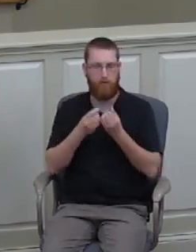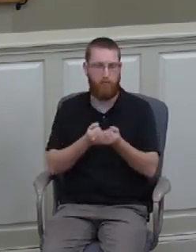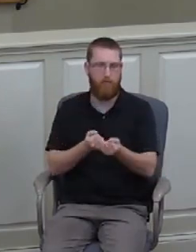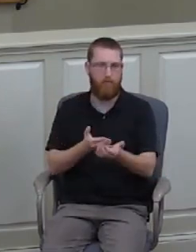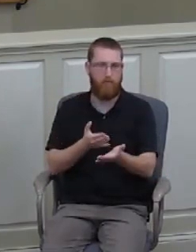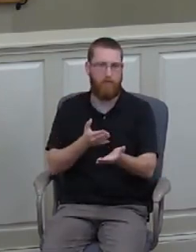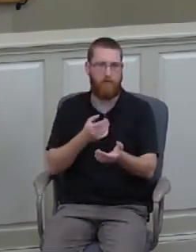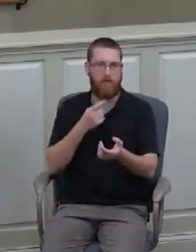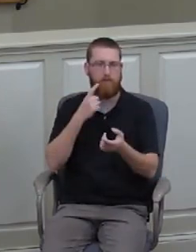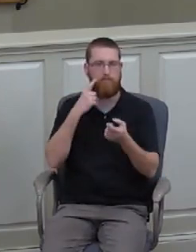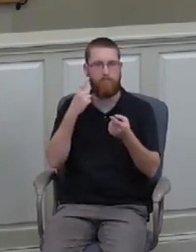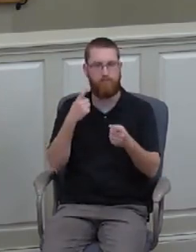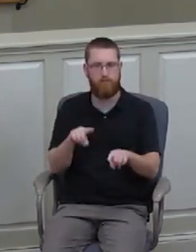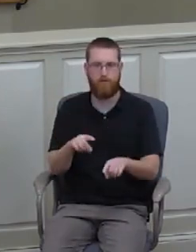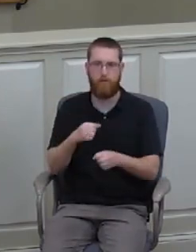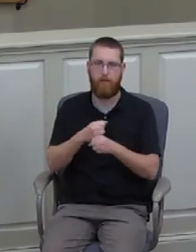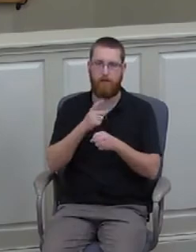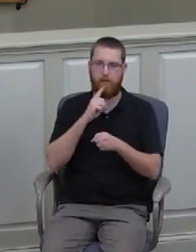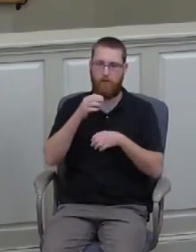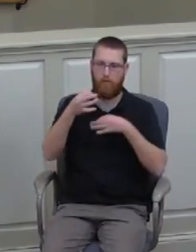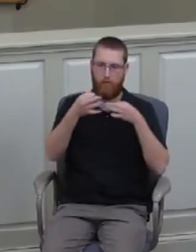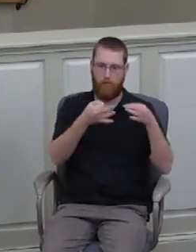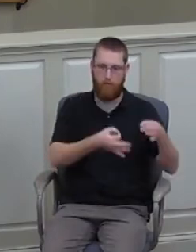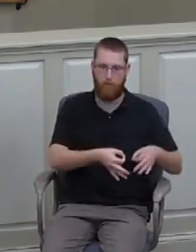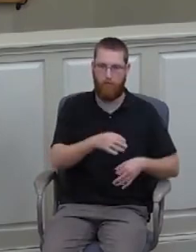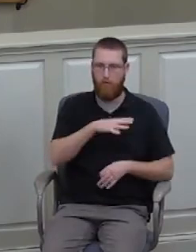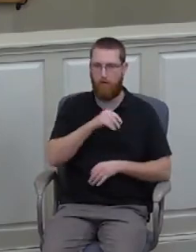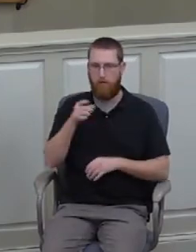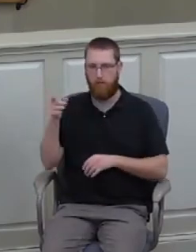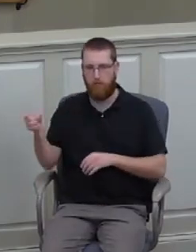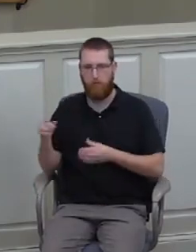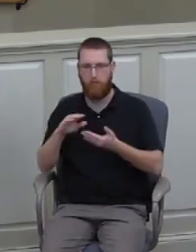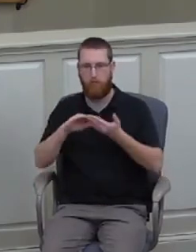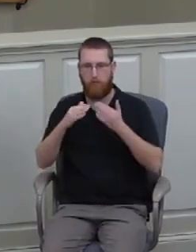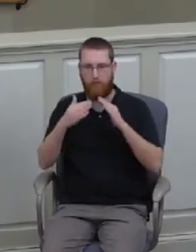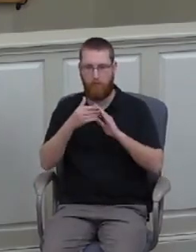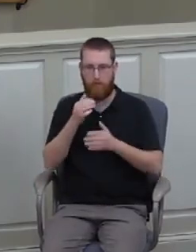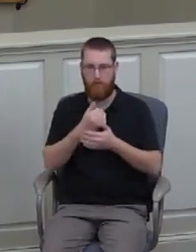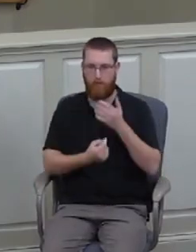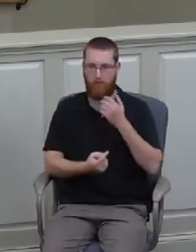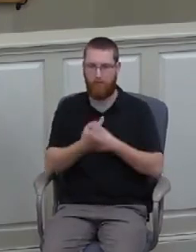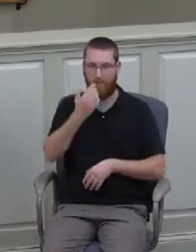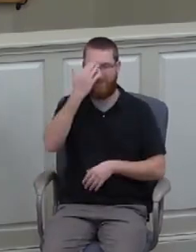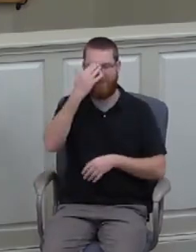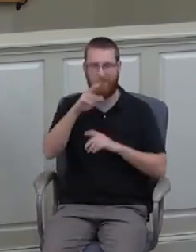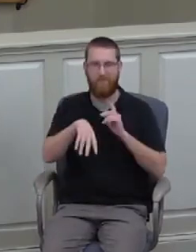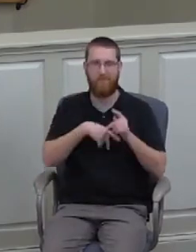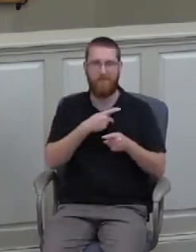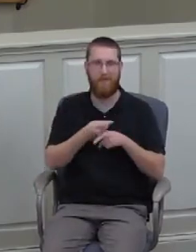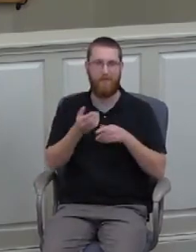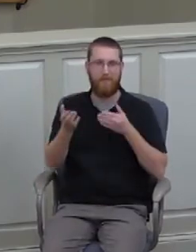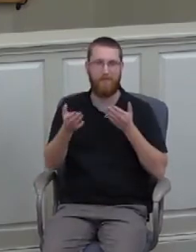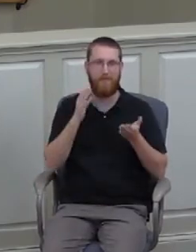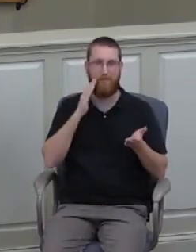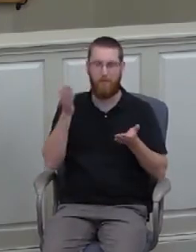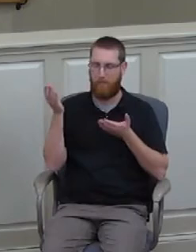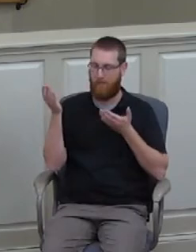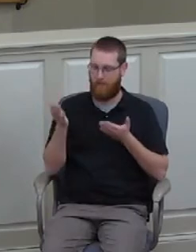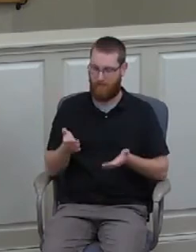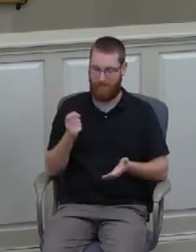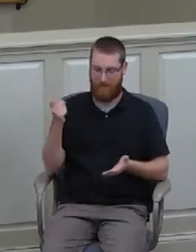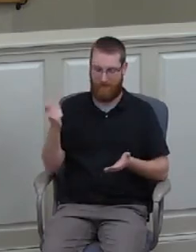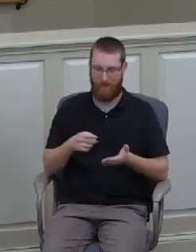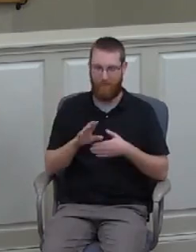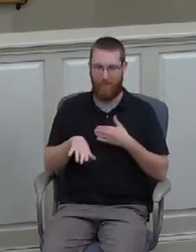the court and to you and the community of what types of services would be delivered for all